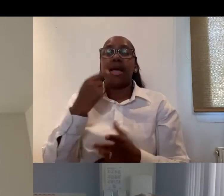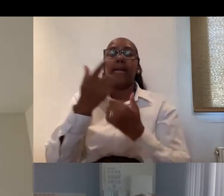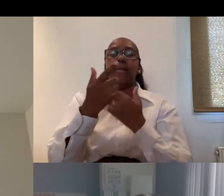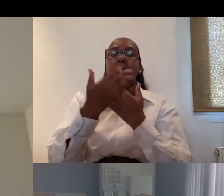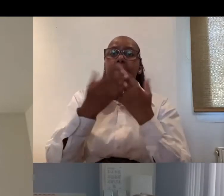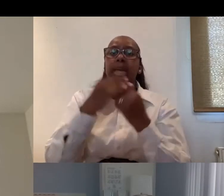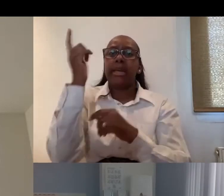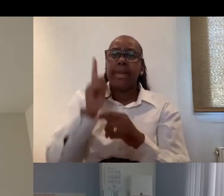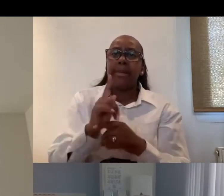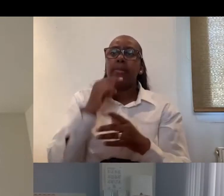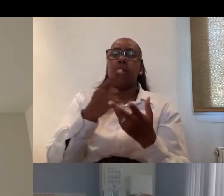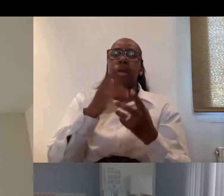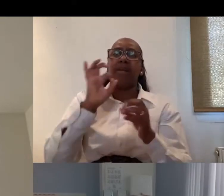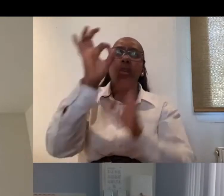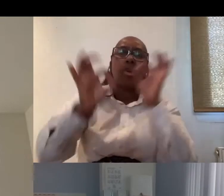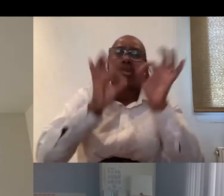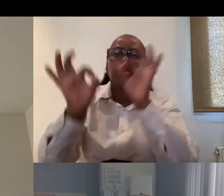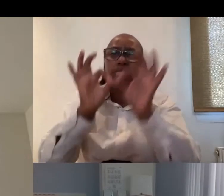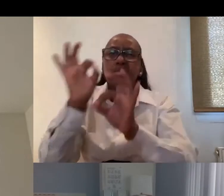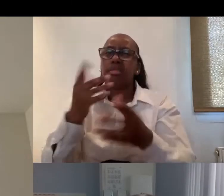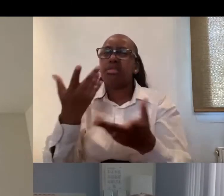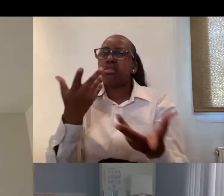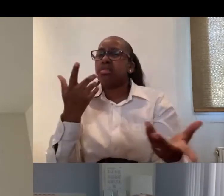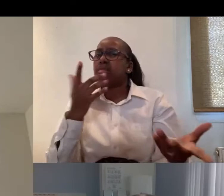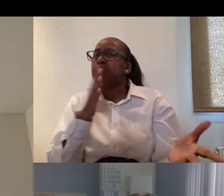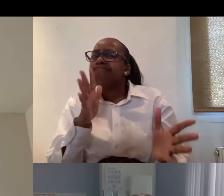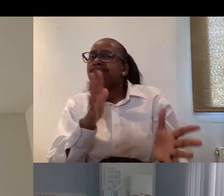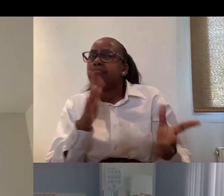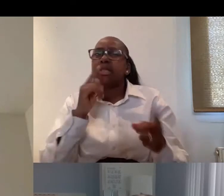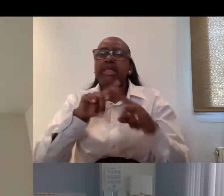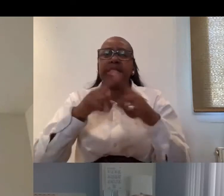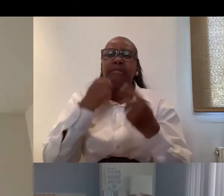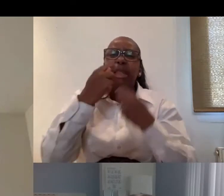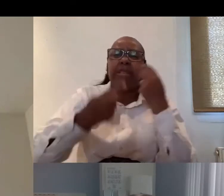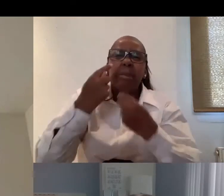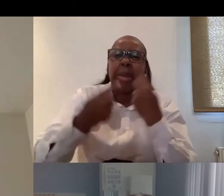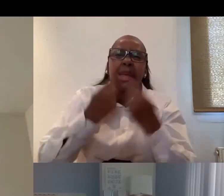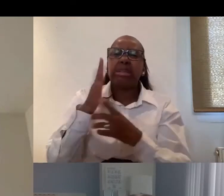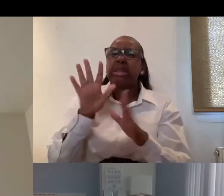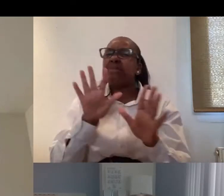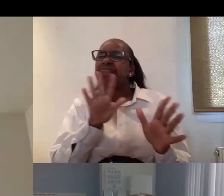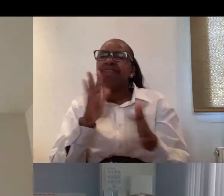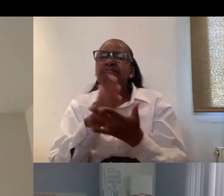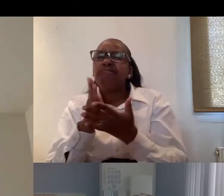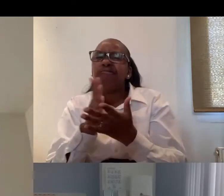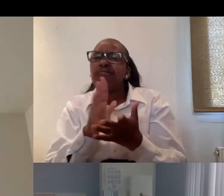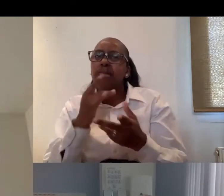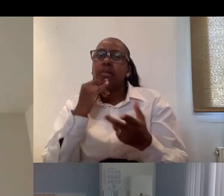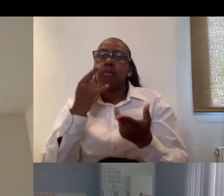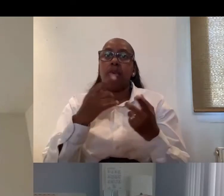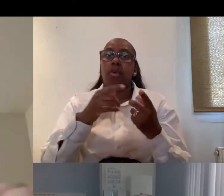people have concerns and questions about it. There's lots of different information that's moving around in